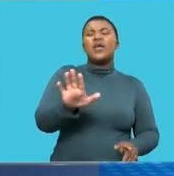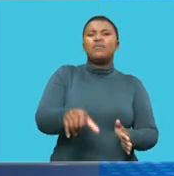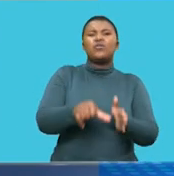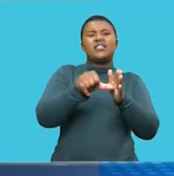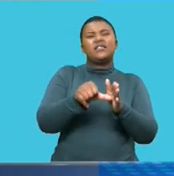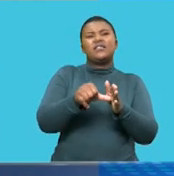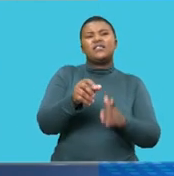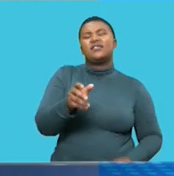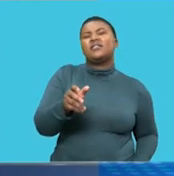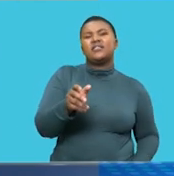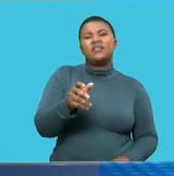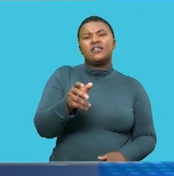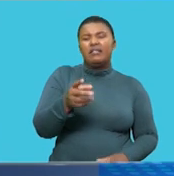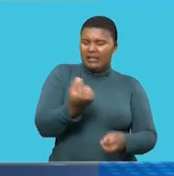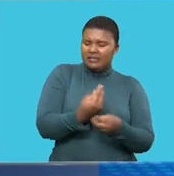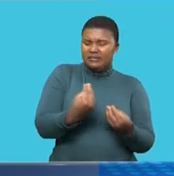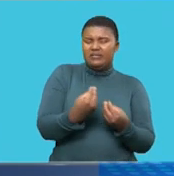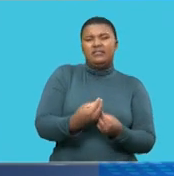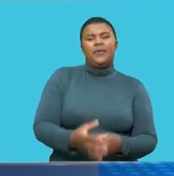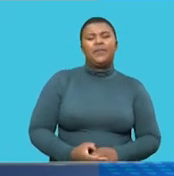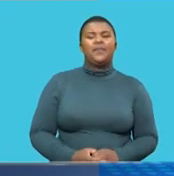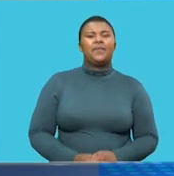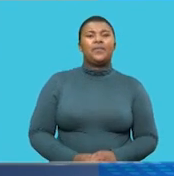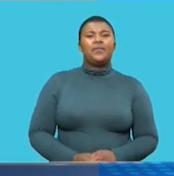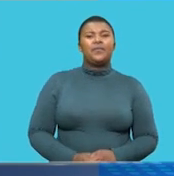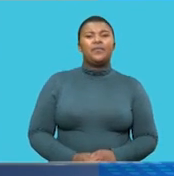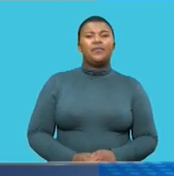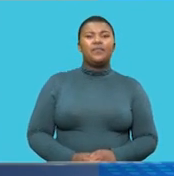important products.